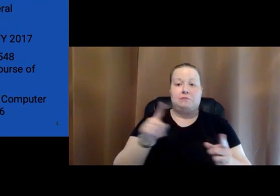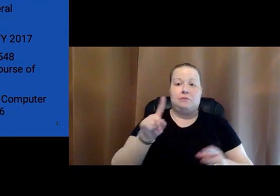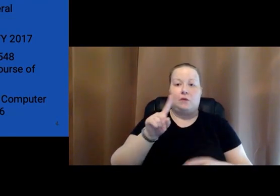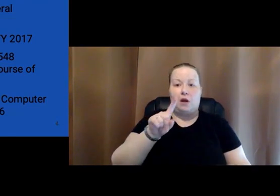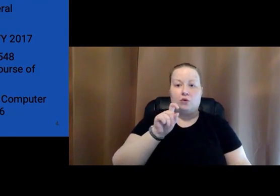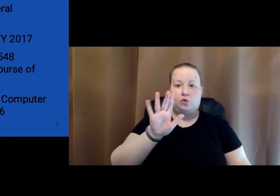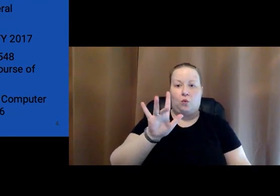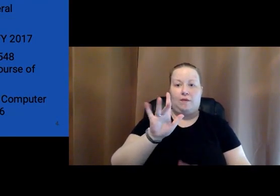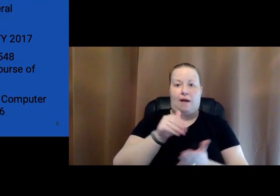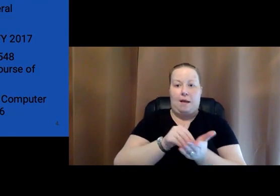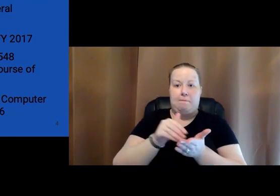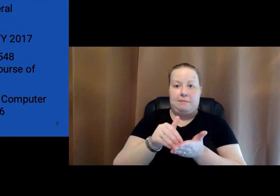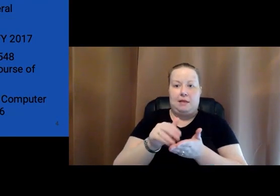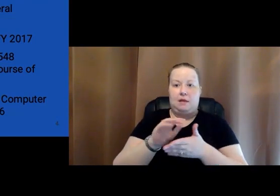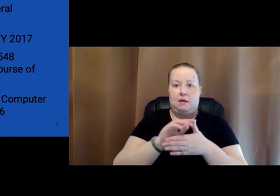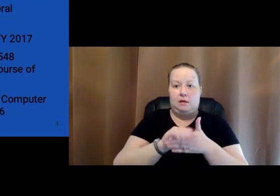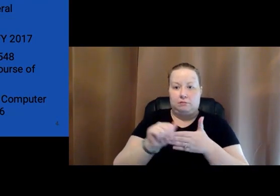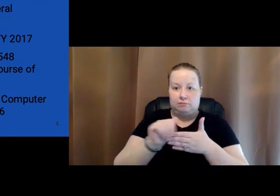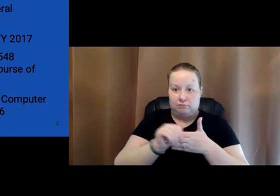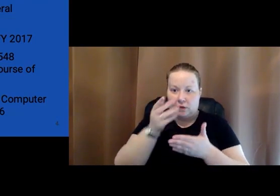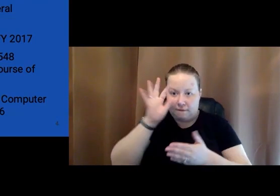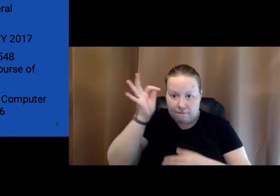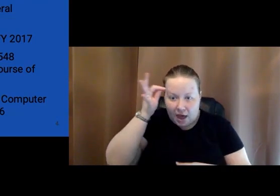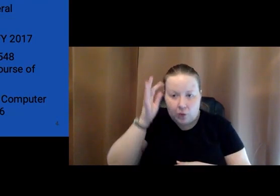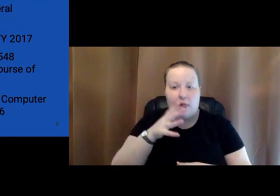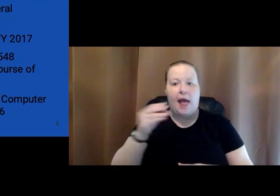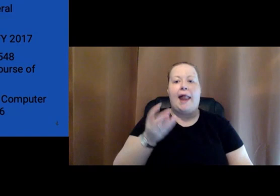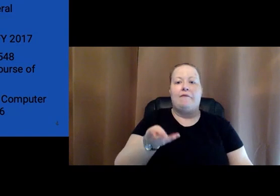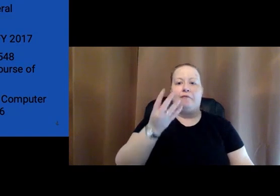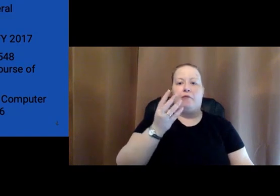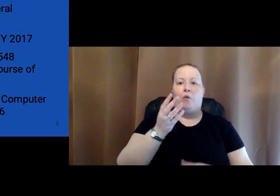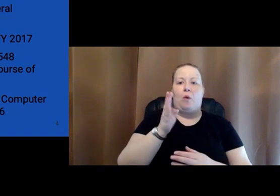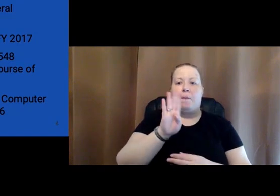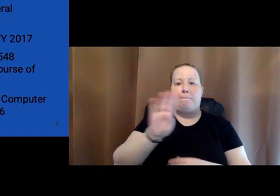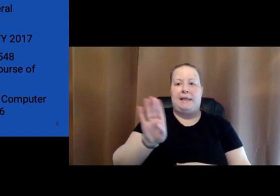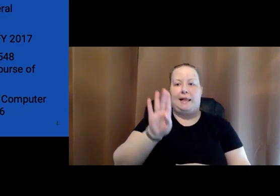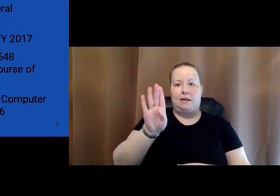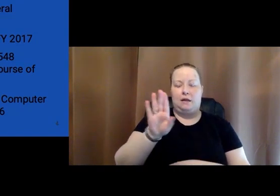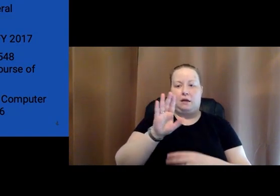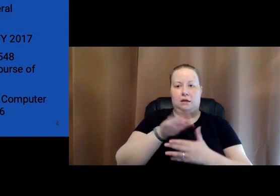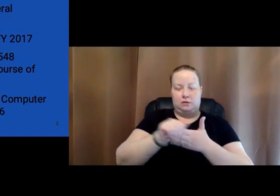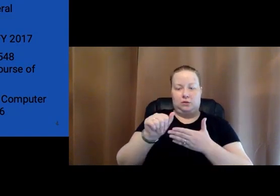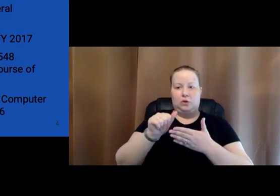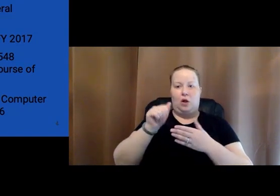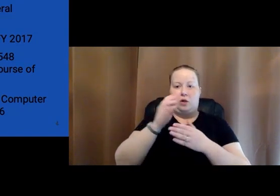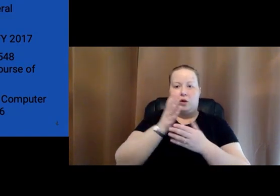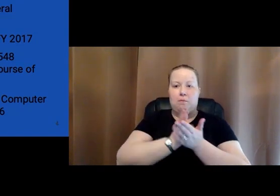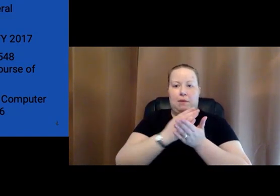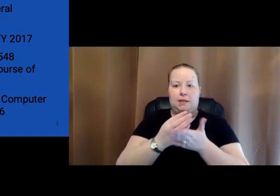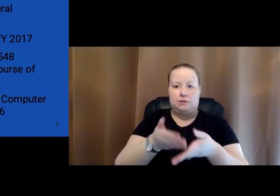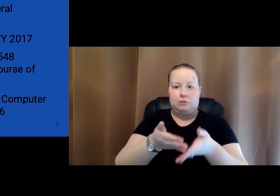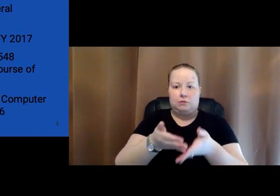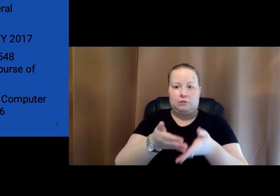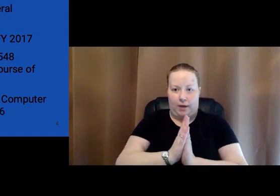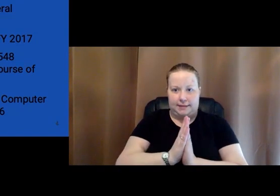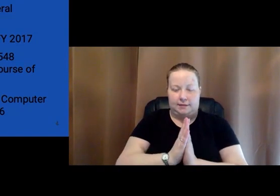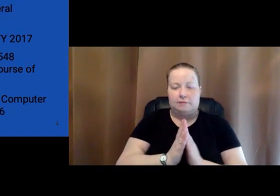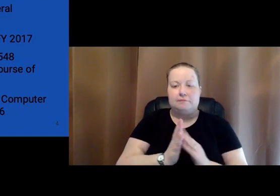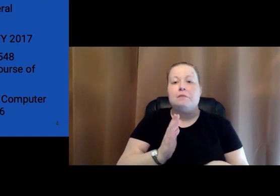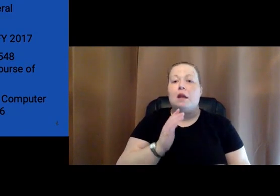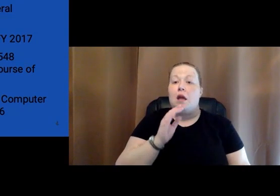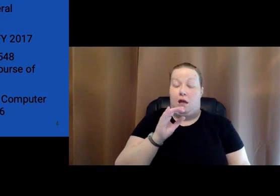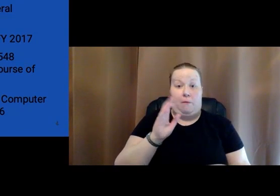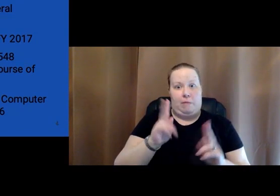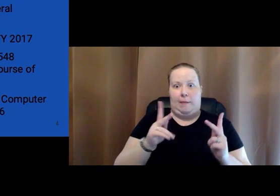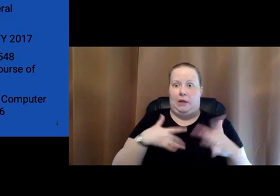immediate federal dollars and a $4 billion budget request into FY 2017 for computer science education. And that had everybody